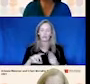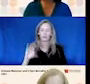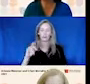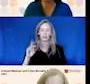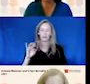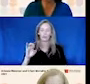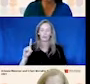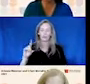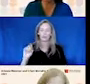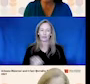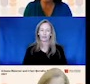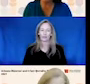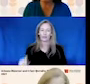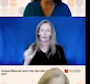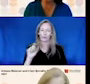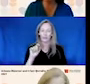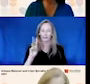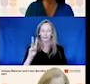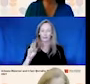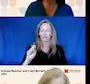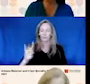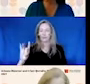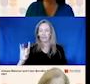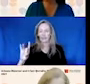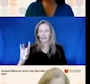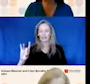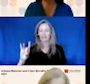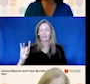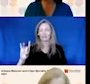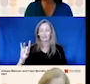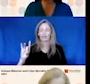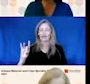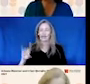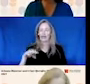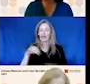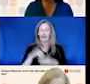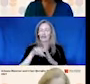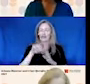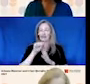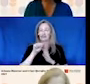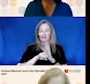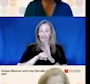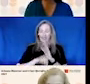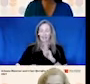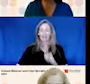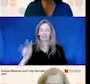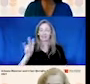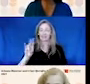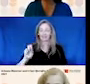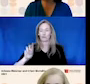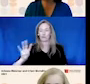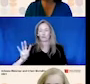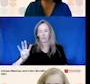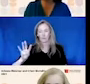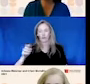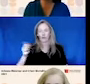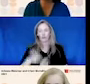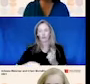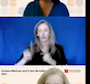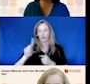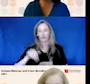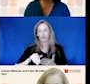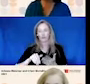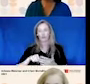births, and the state rate is 7.4 per 1,000 live births. The number of children 0 to 2 receiving services